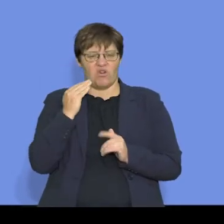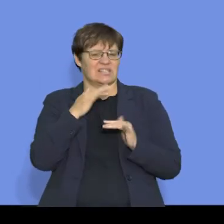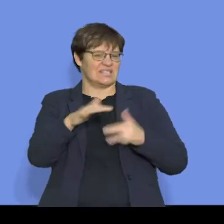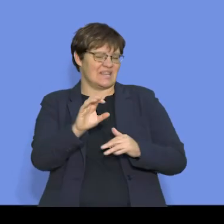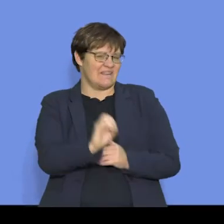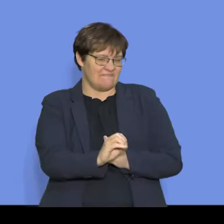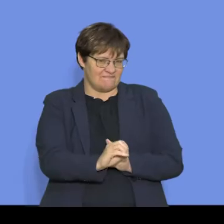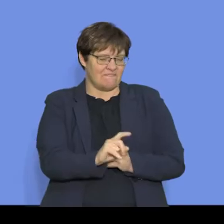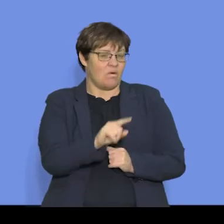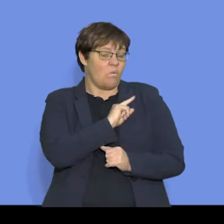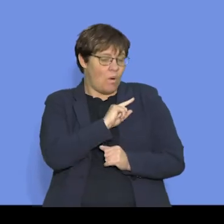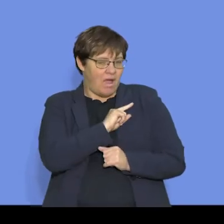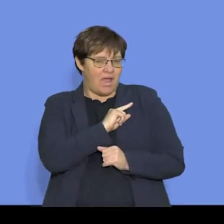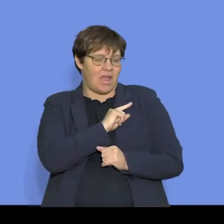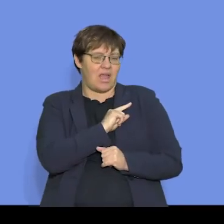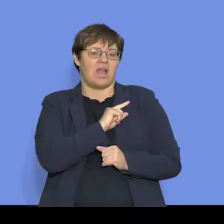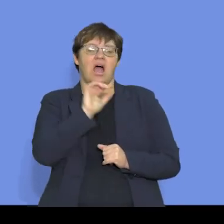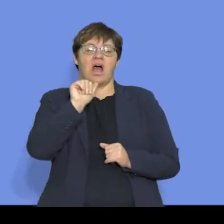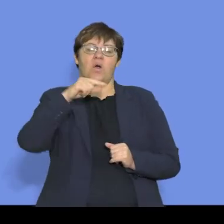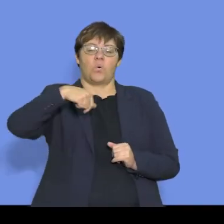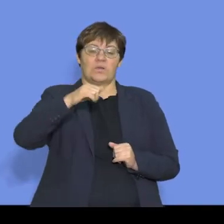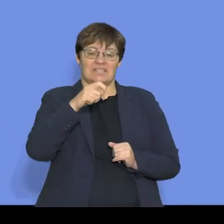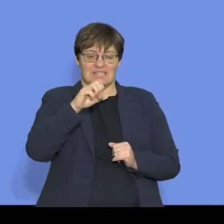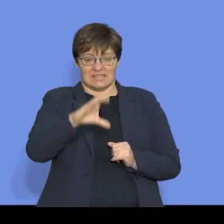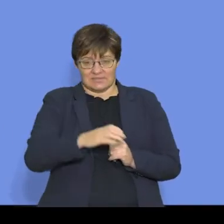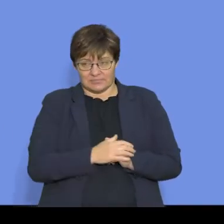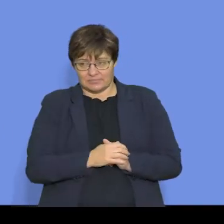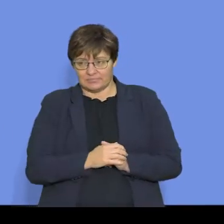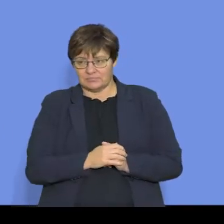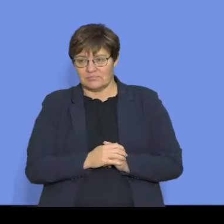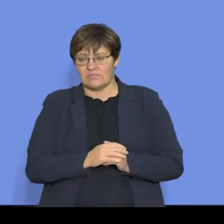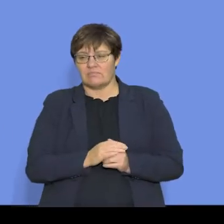inland sea because those are aquatic organisms.